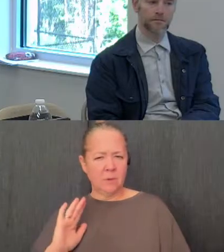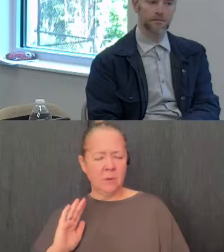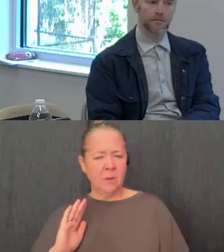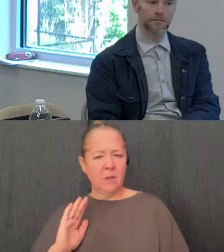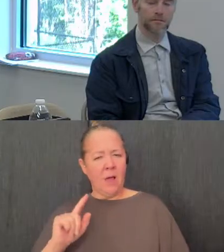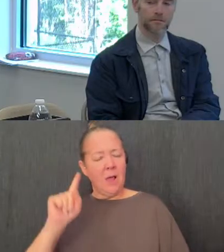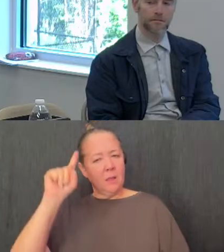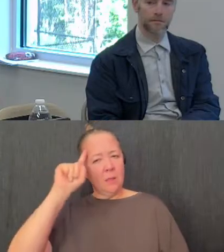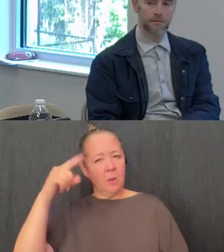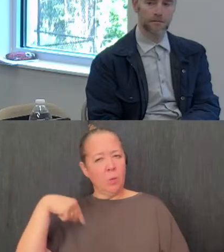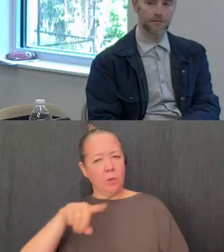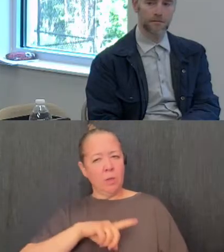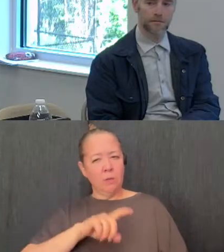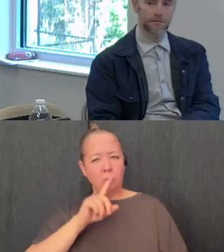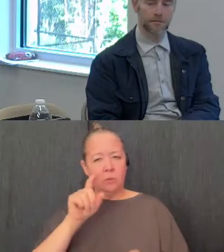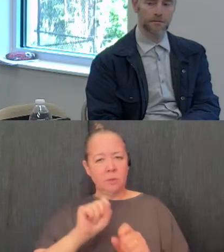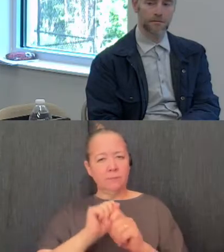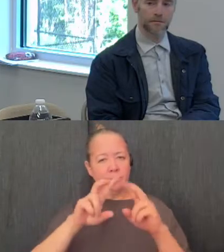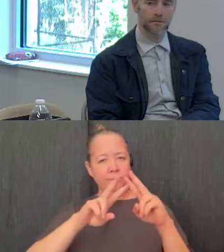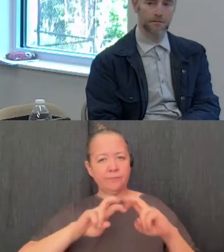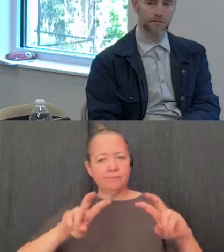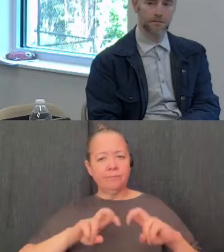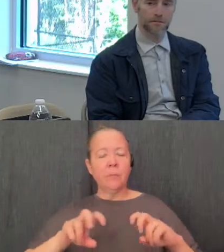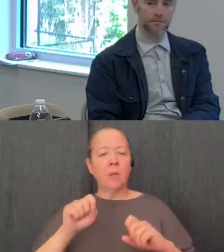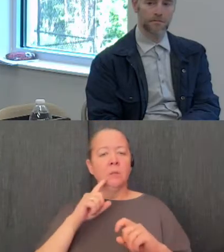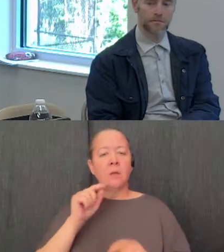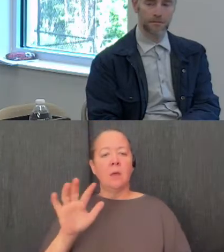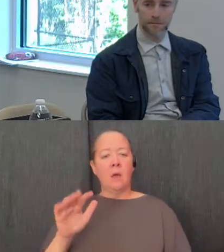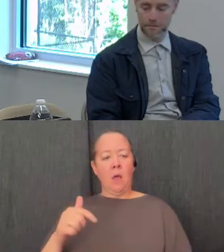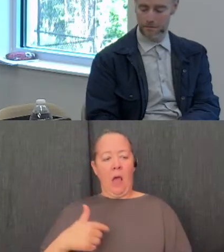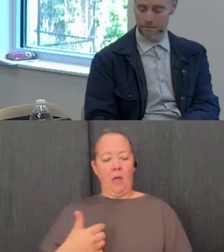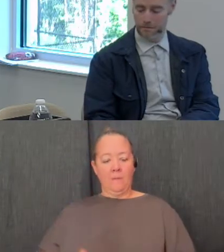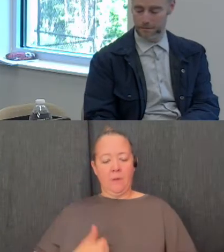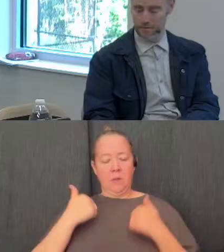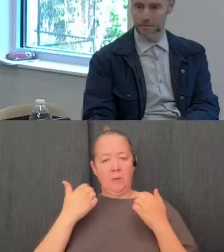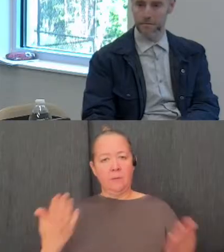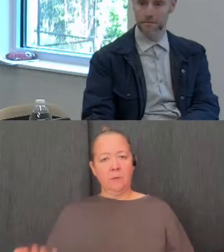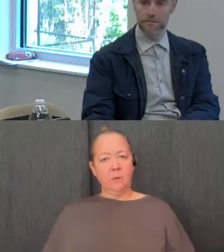very closely. As a 52-year